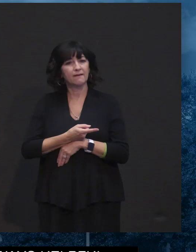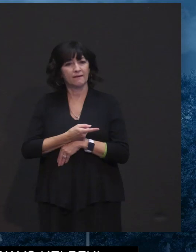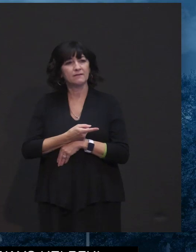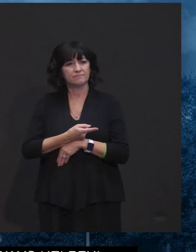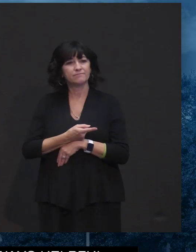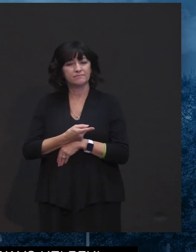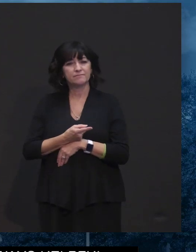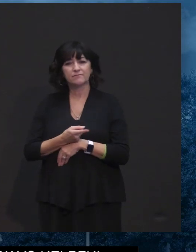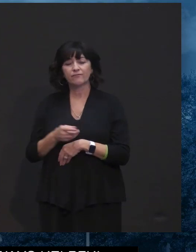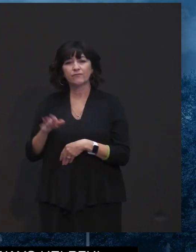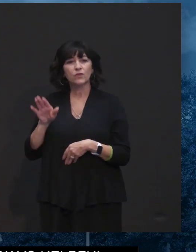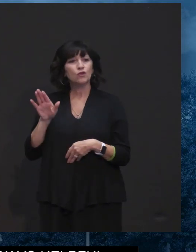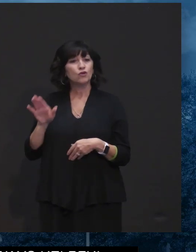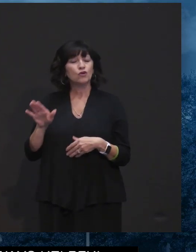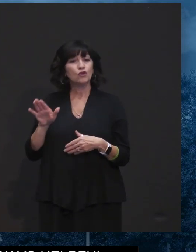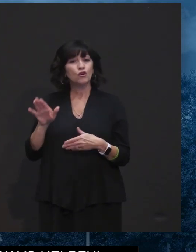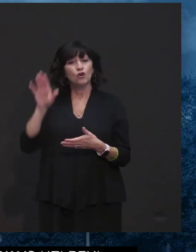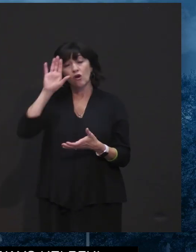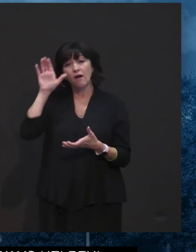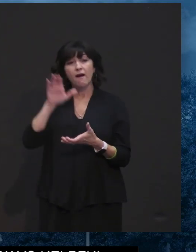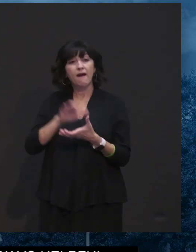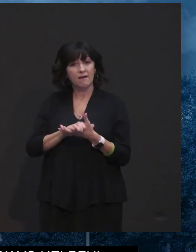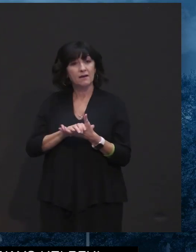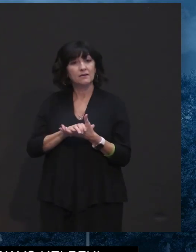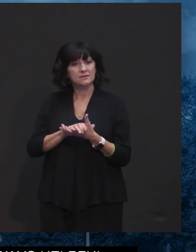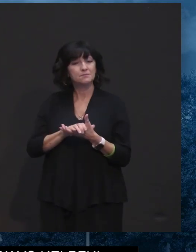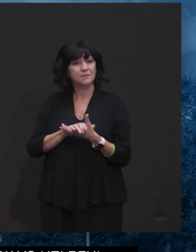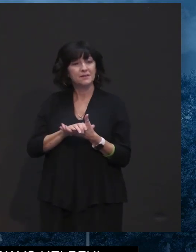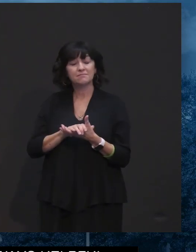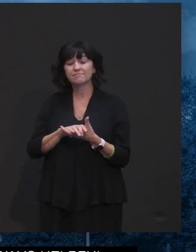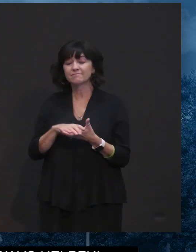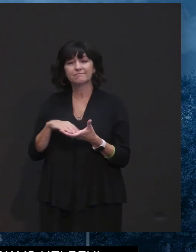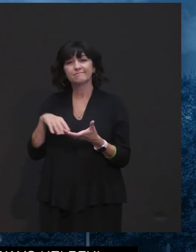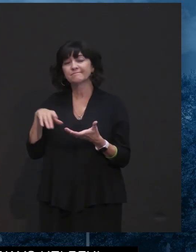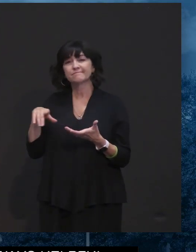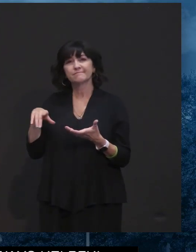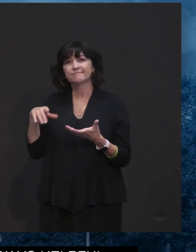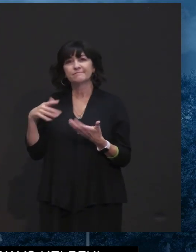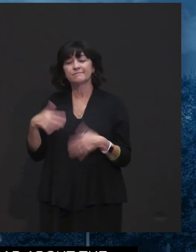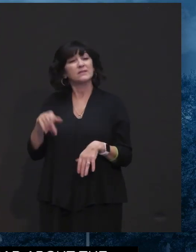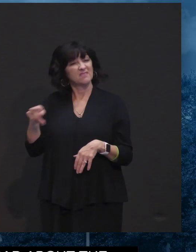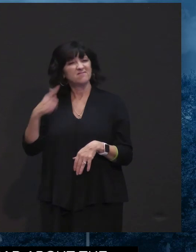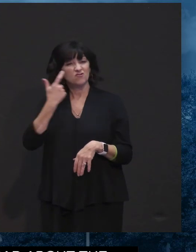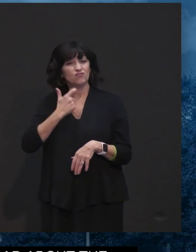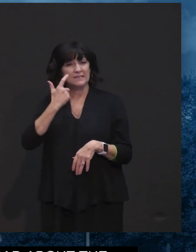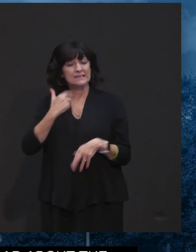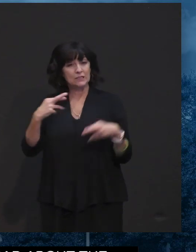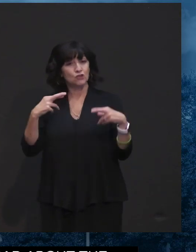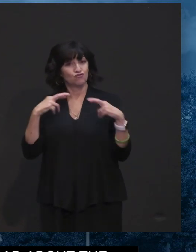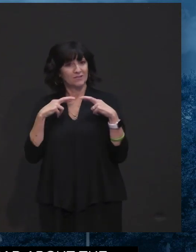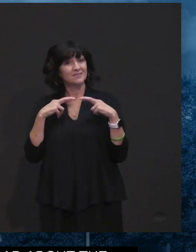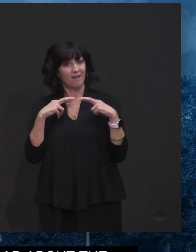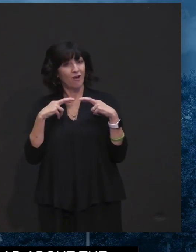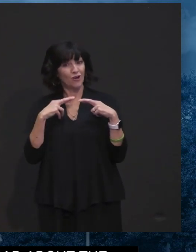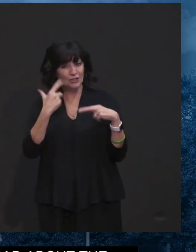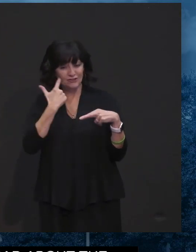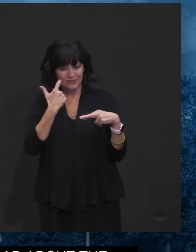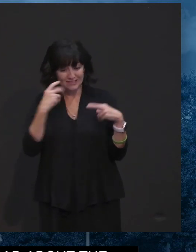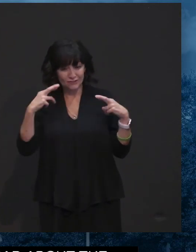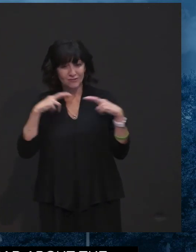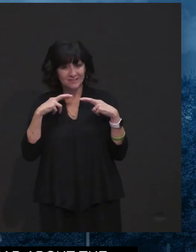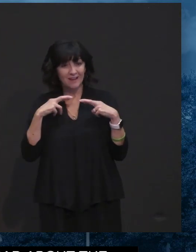her husband. She had recently retired, and you never know what tomorrow brings,